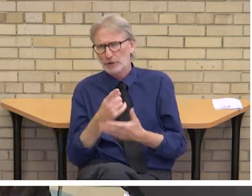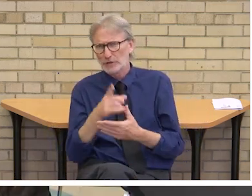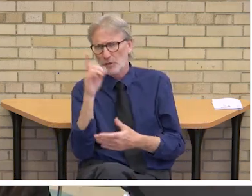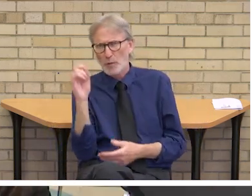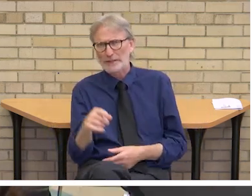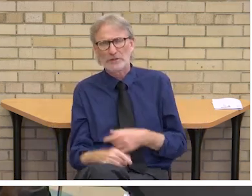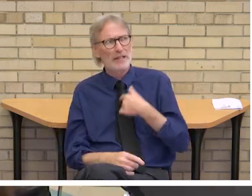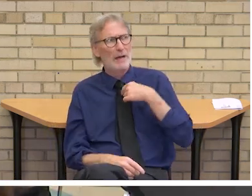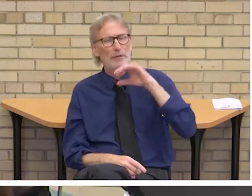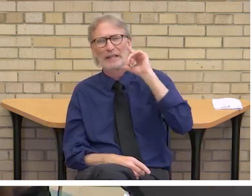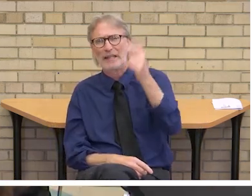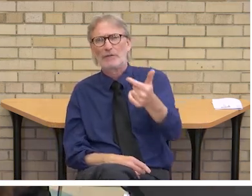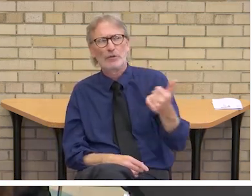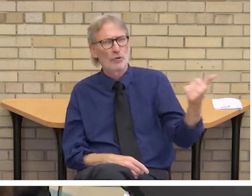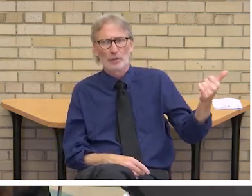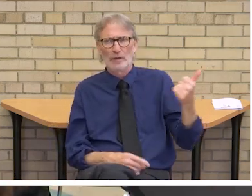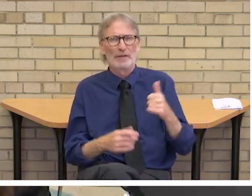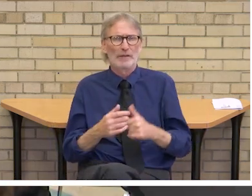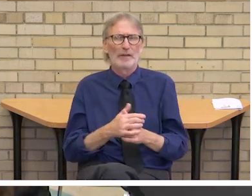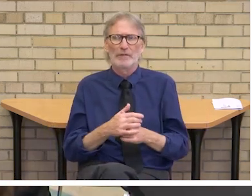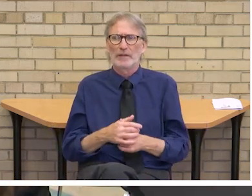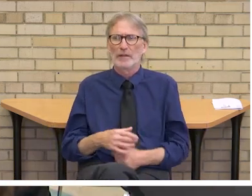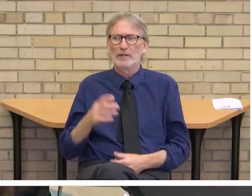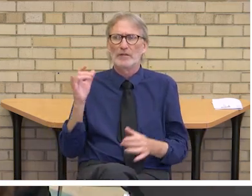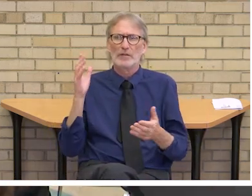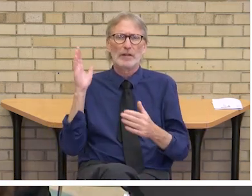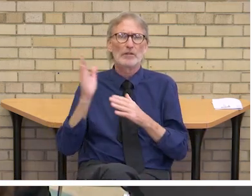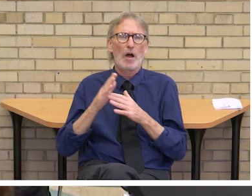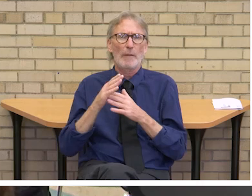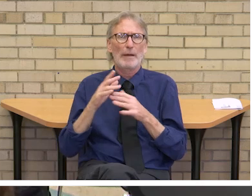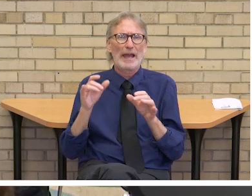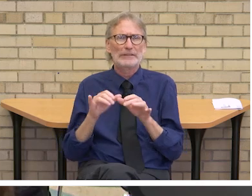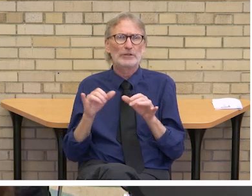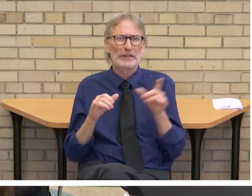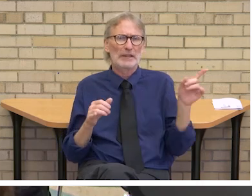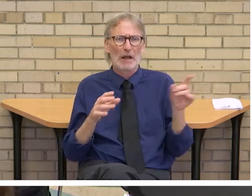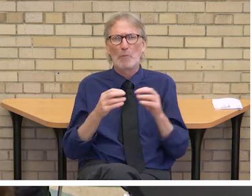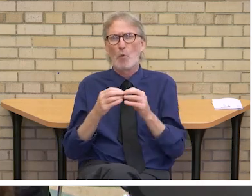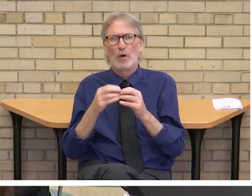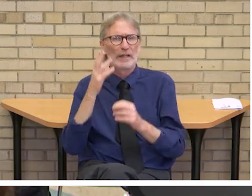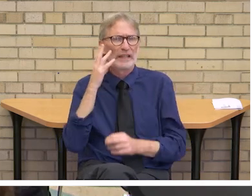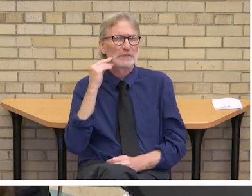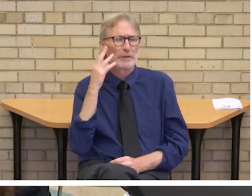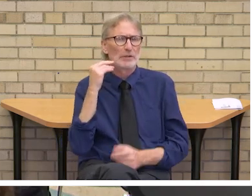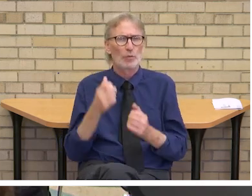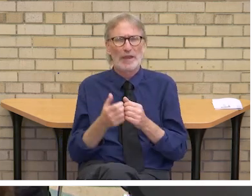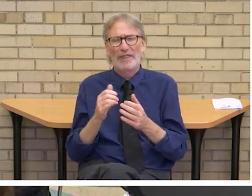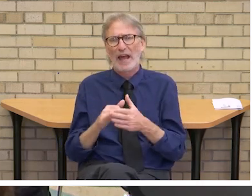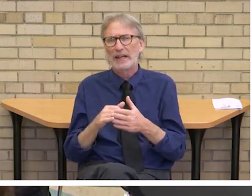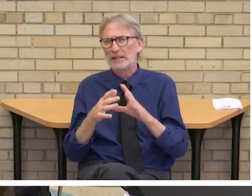to our chief engineer, who's got more experience on the rehab analysis.